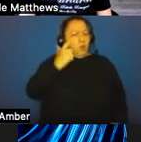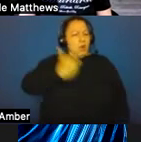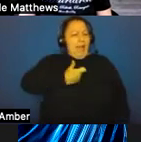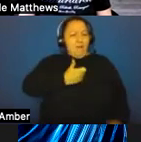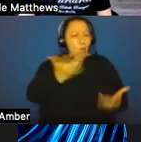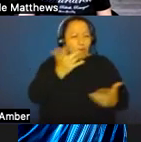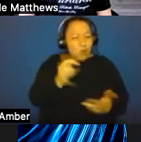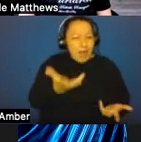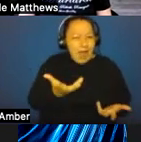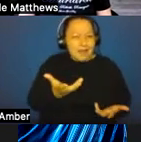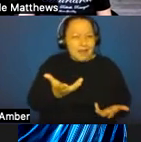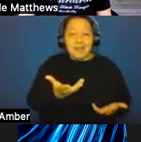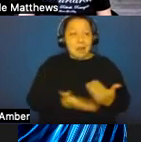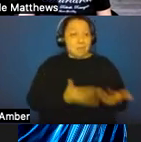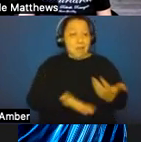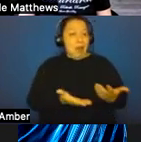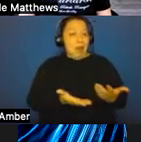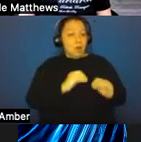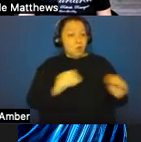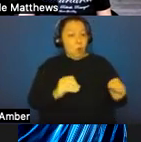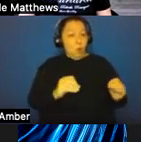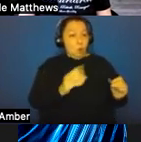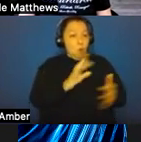may not have had. And so that